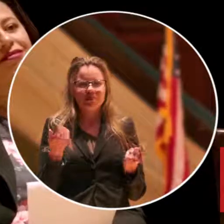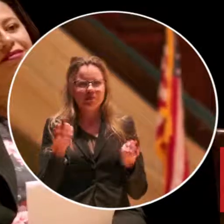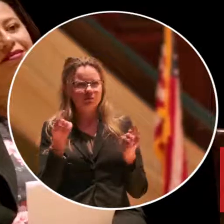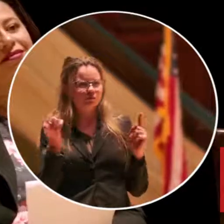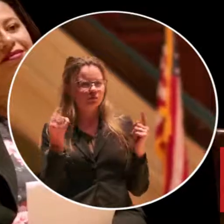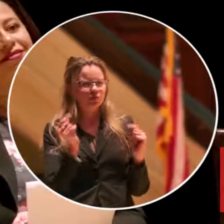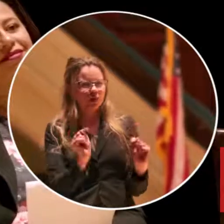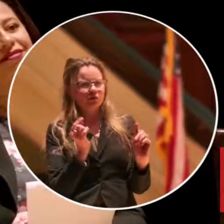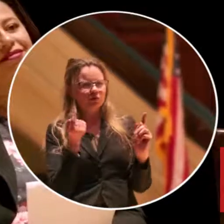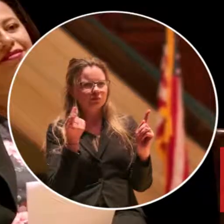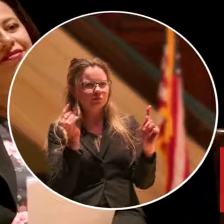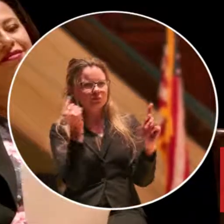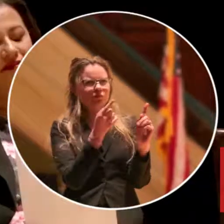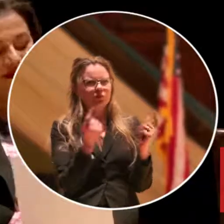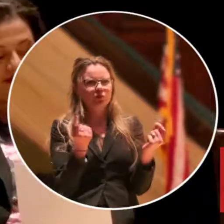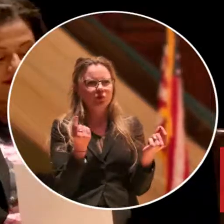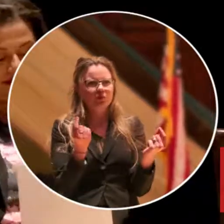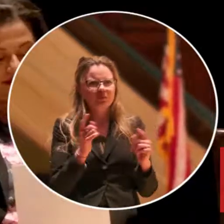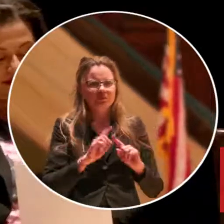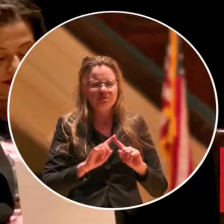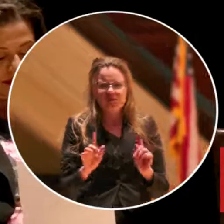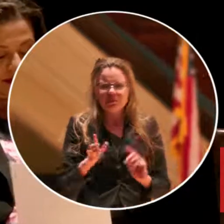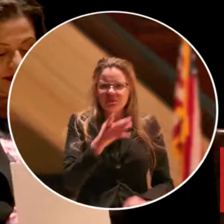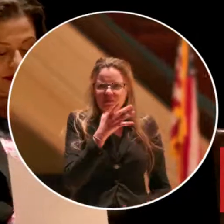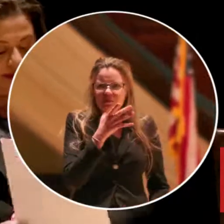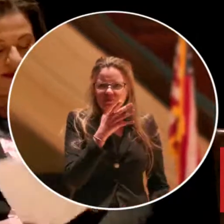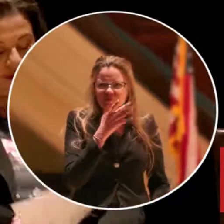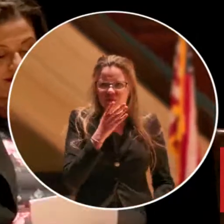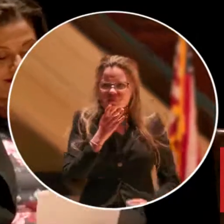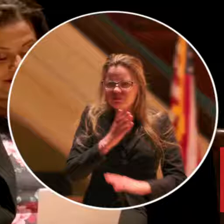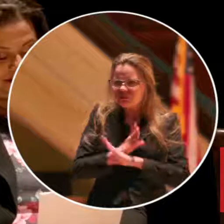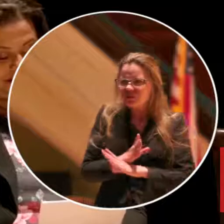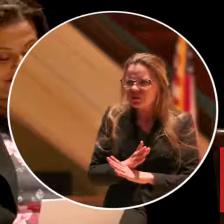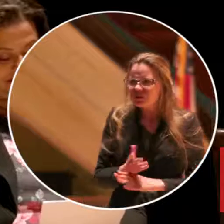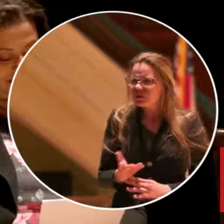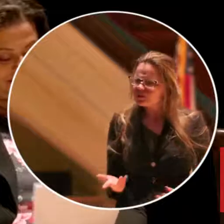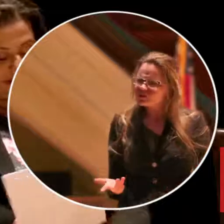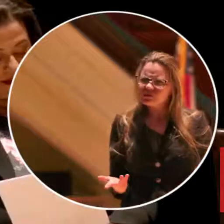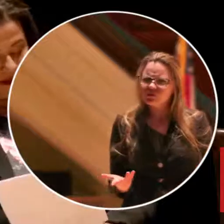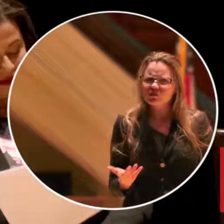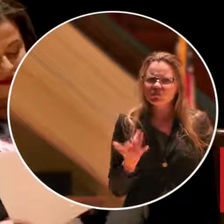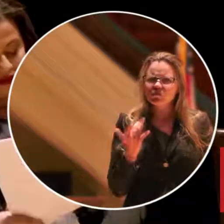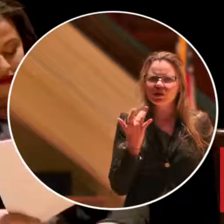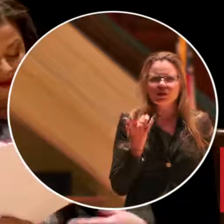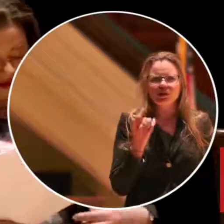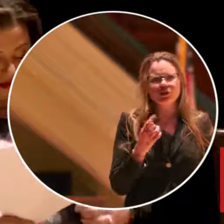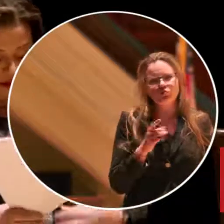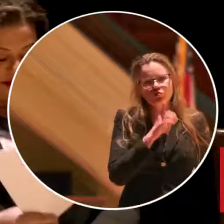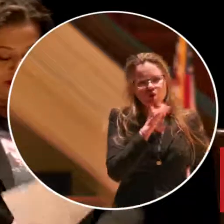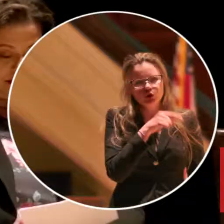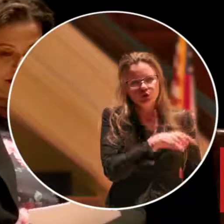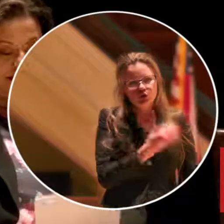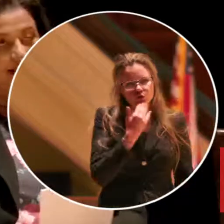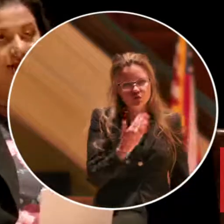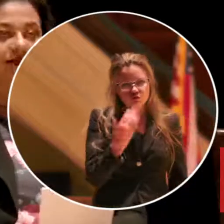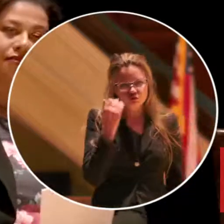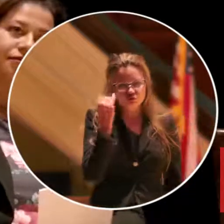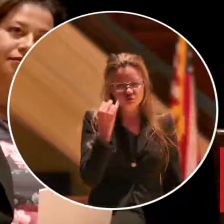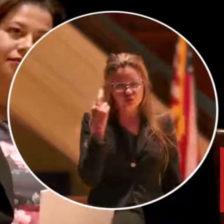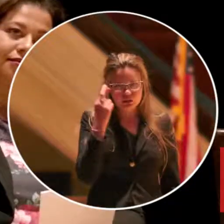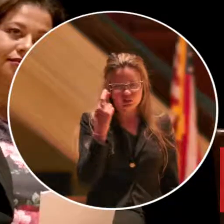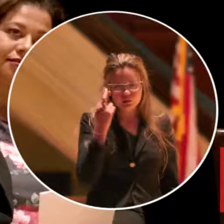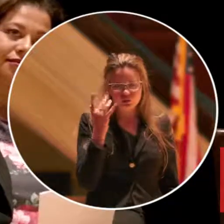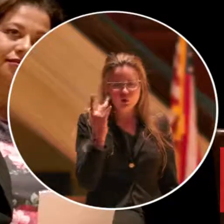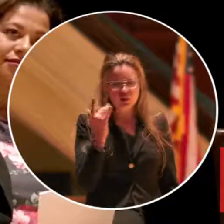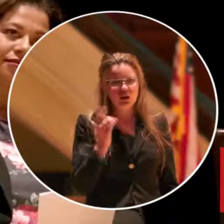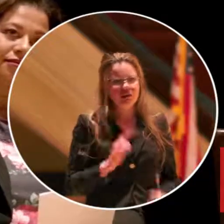preventing me from doing this forgotten thing was most likely in my best interest. Still, I persisted in being combative